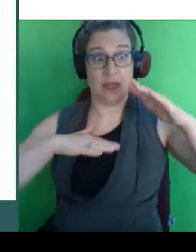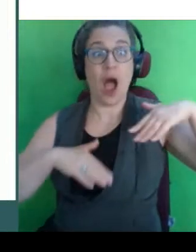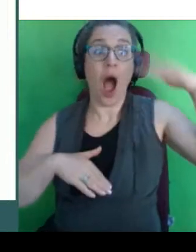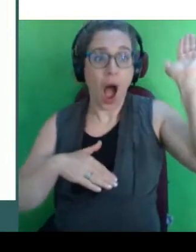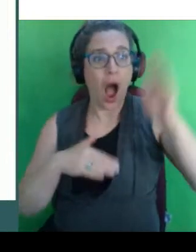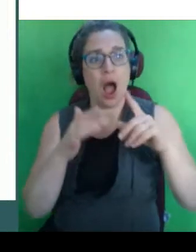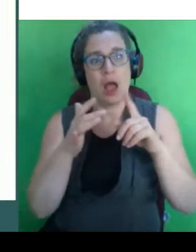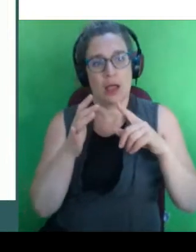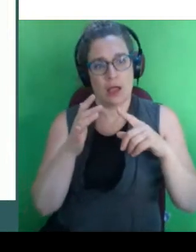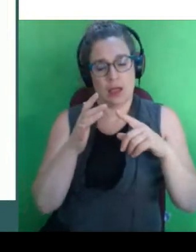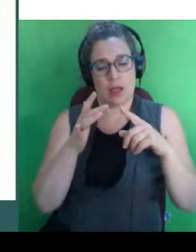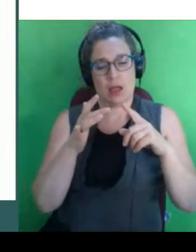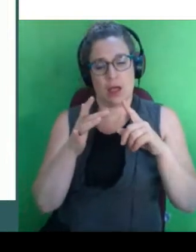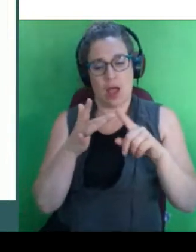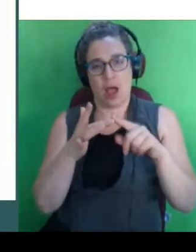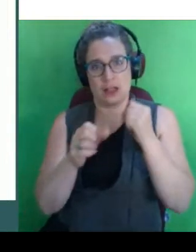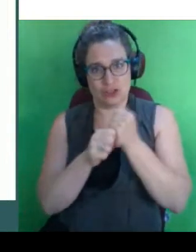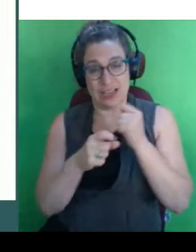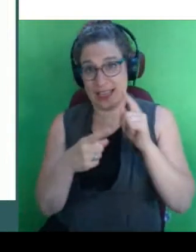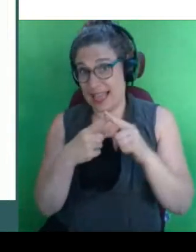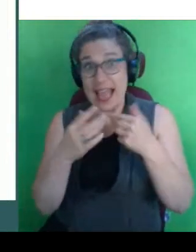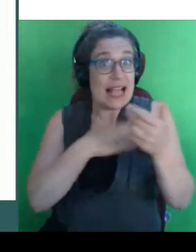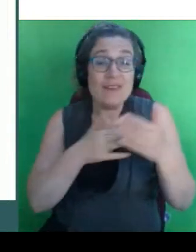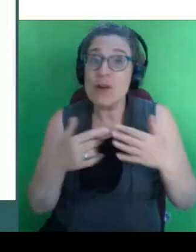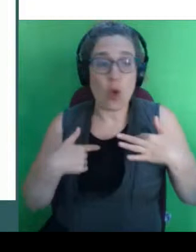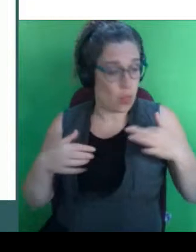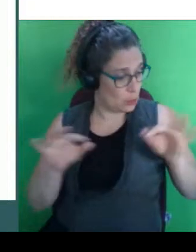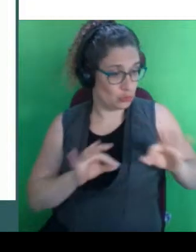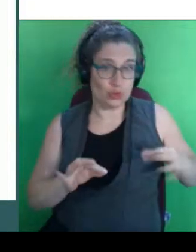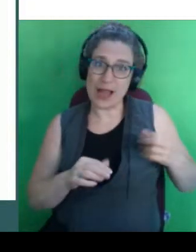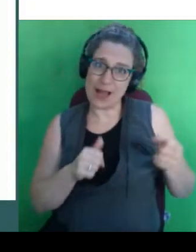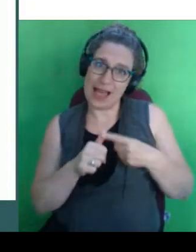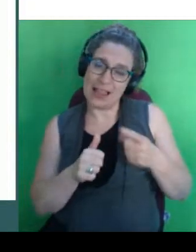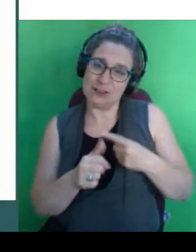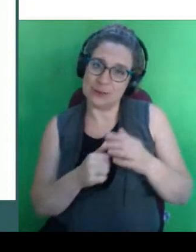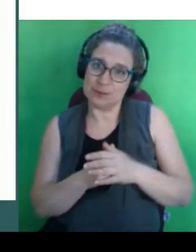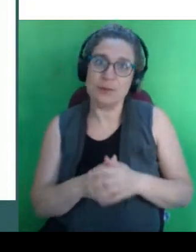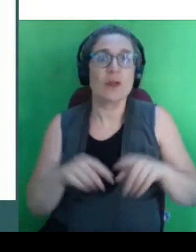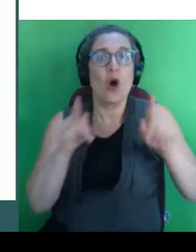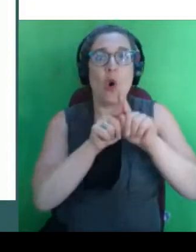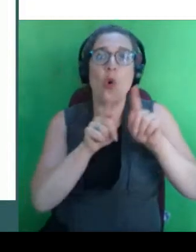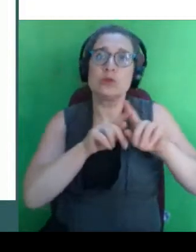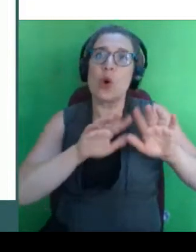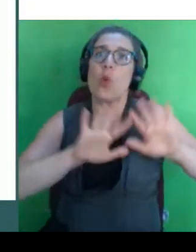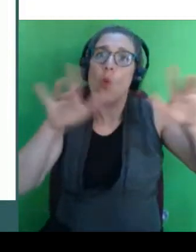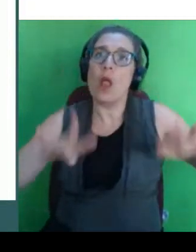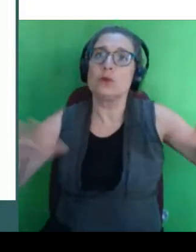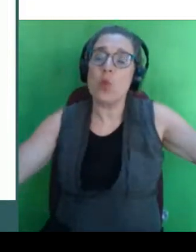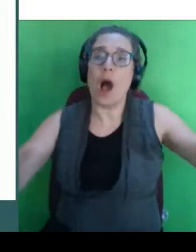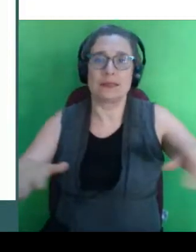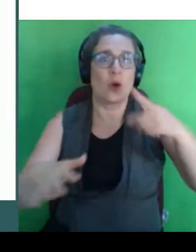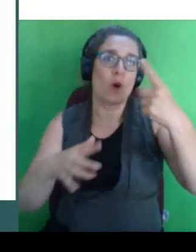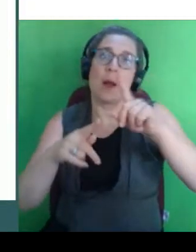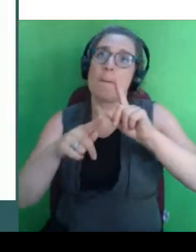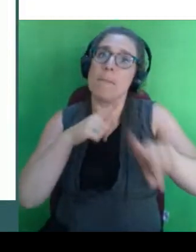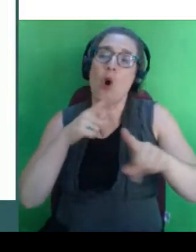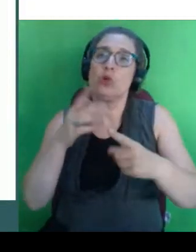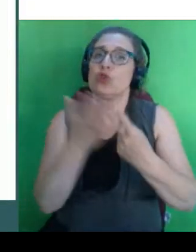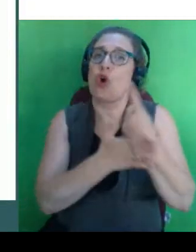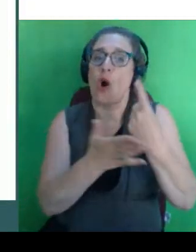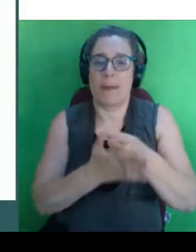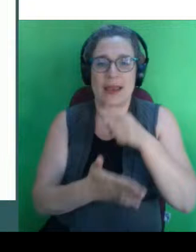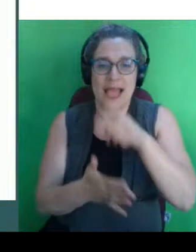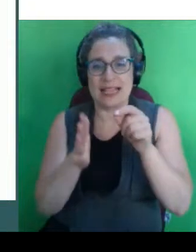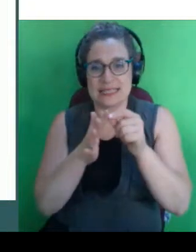time. Worldwide, parasitic infection is one of the most common causes of a raised total